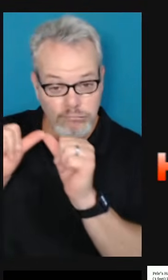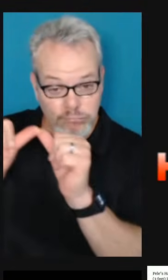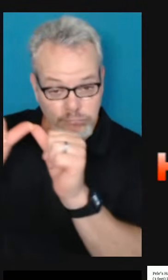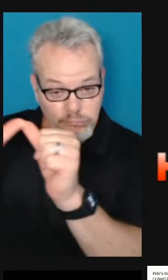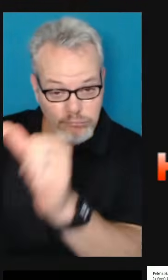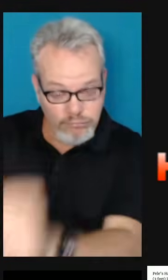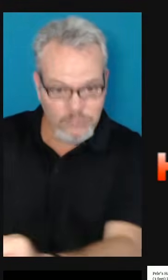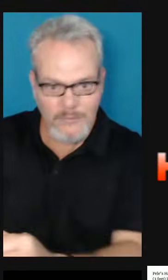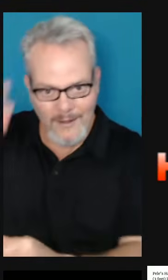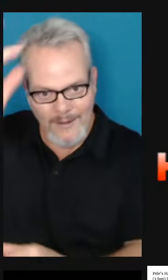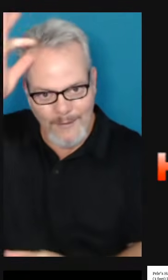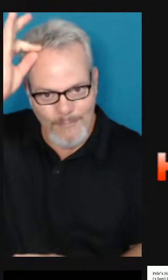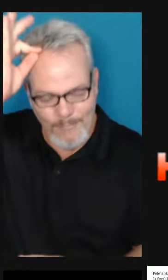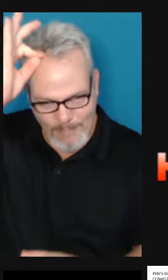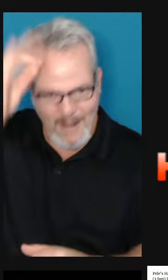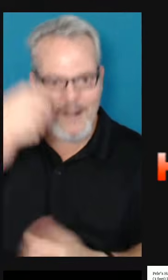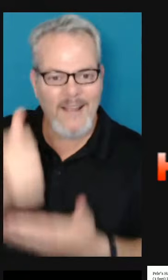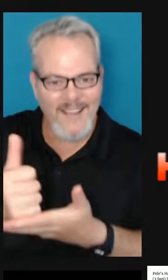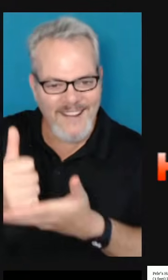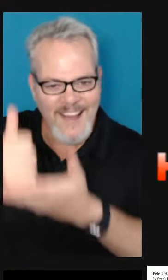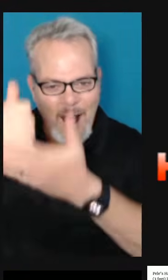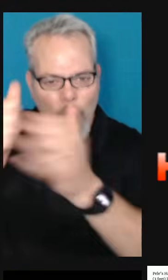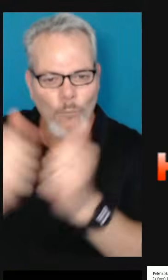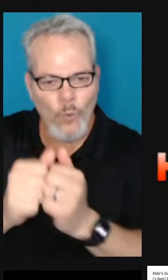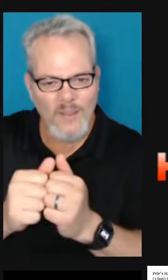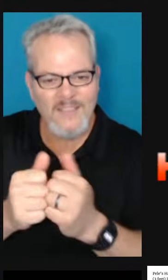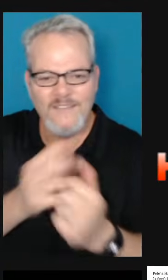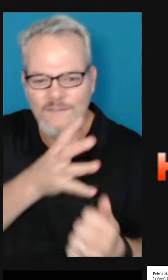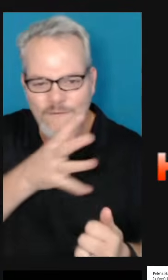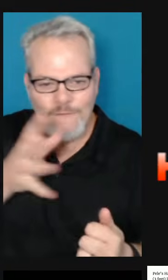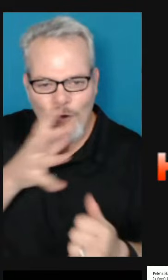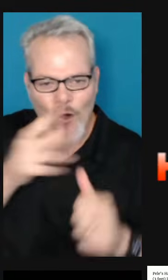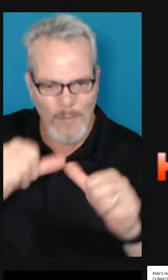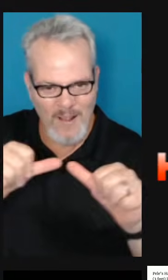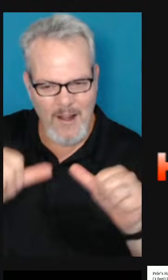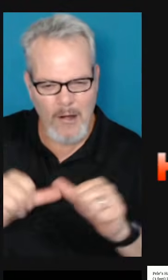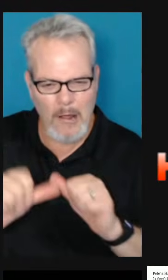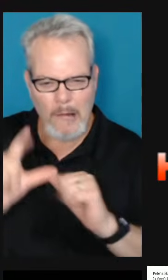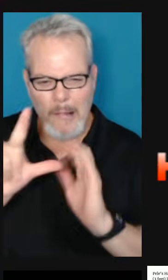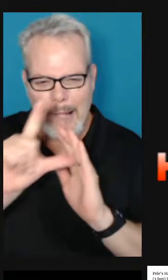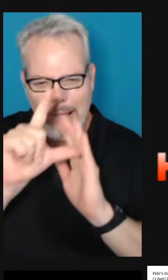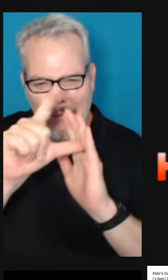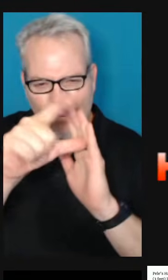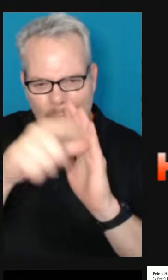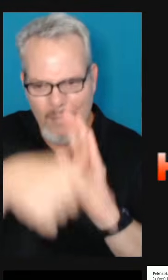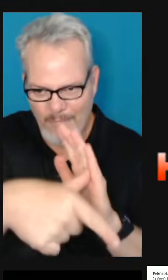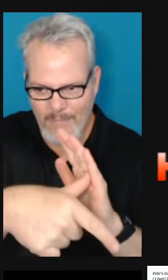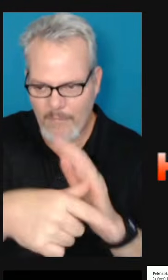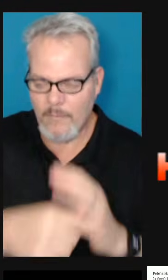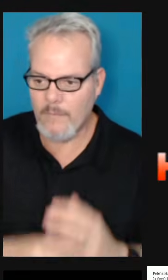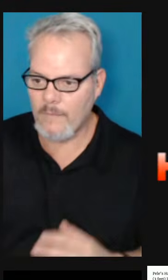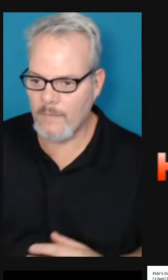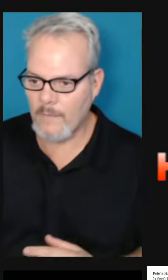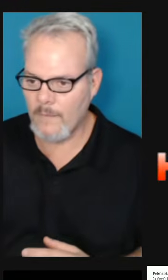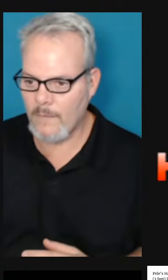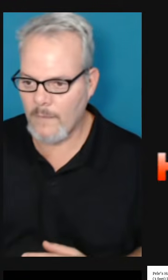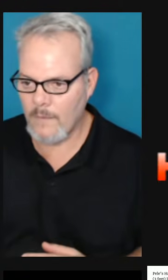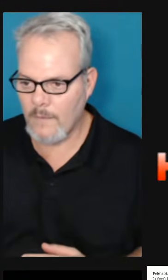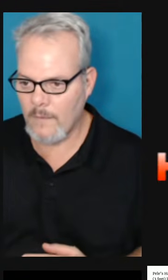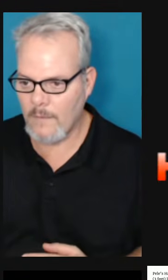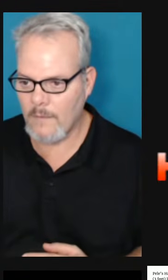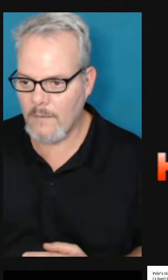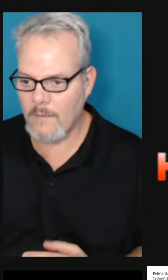So before this recent episode, less than 1 millimeter, fraction of an inch fell in nearby communities, an amount that usually